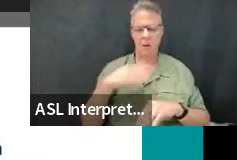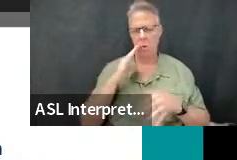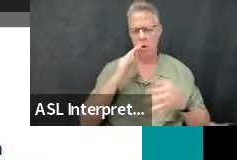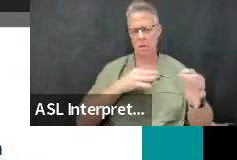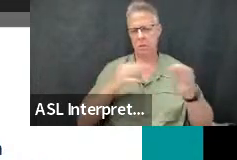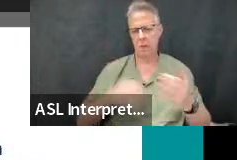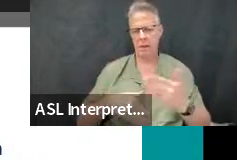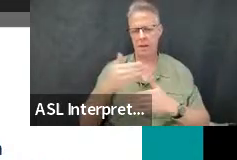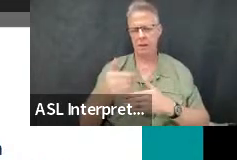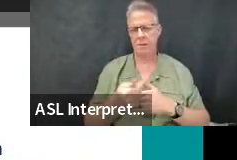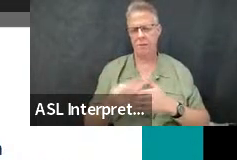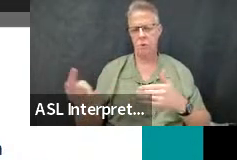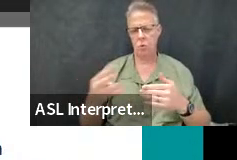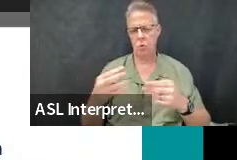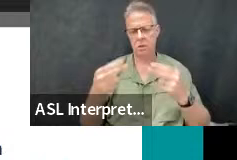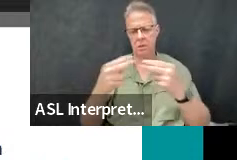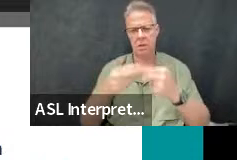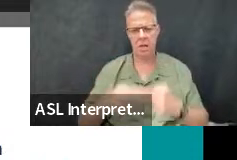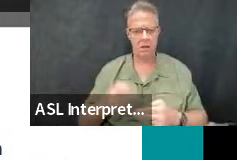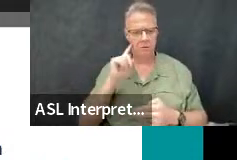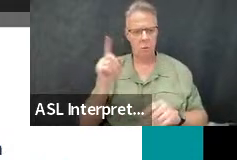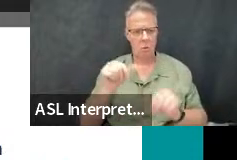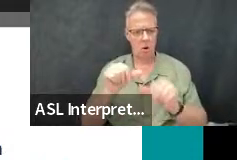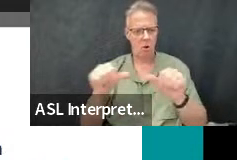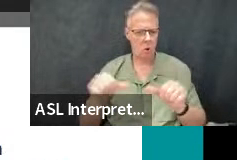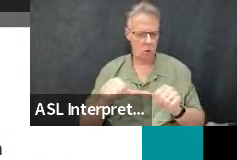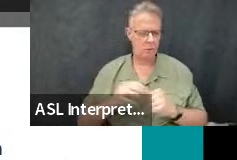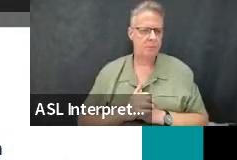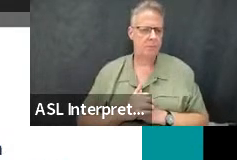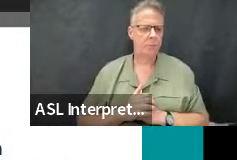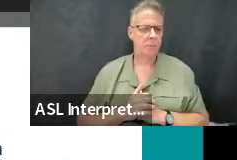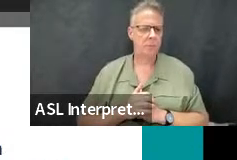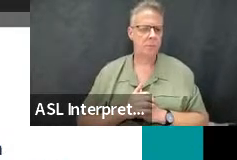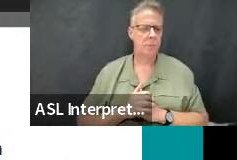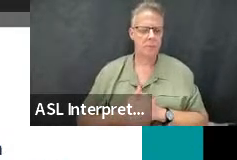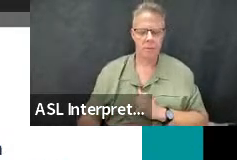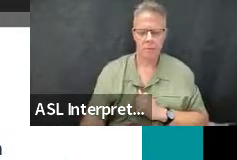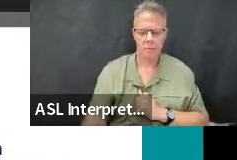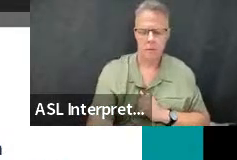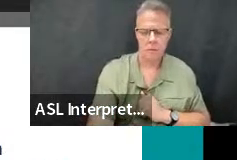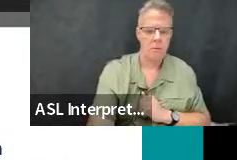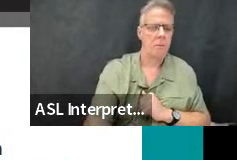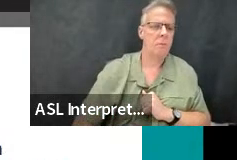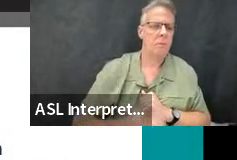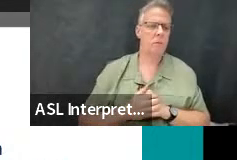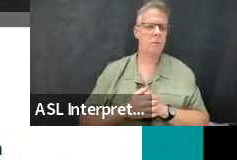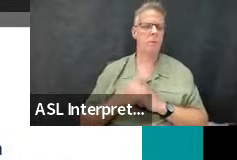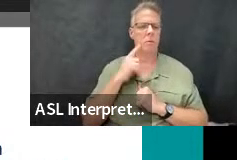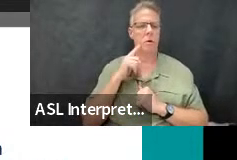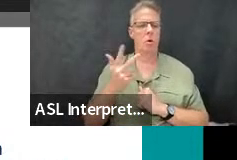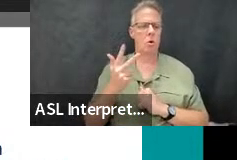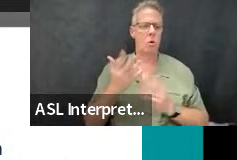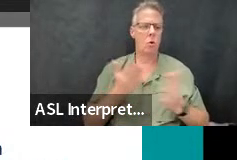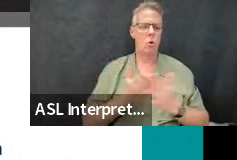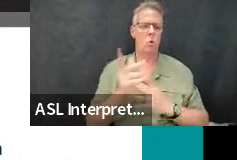slides the locations of the interchanges. We are looking at 3 through lanes in each direction on